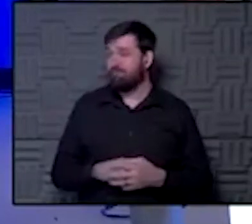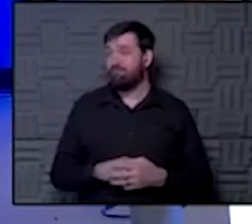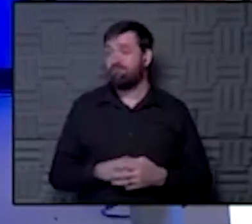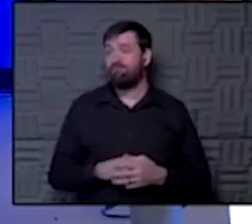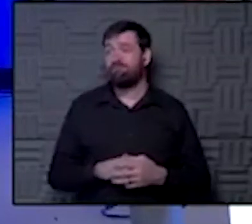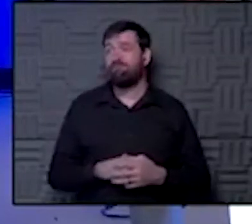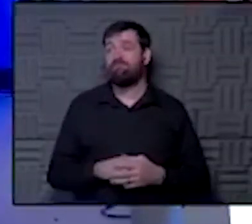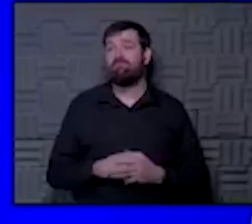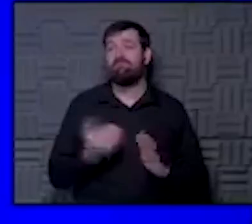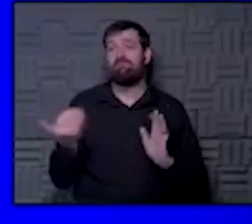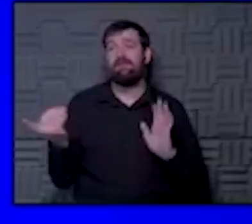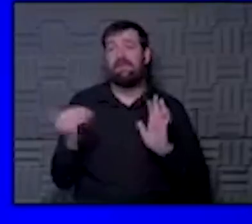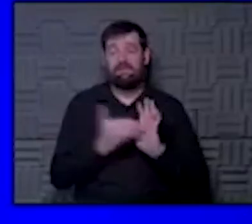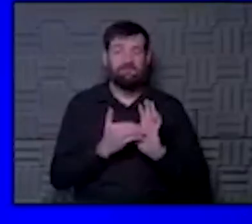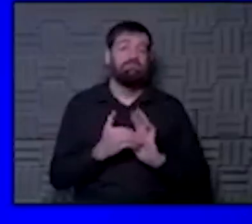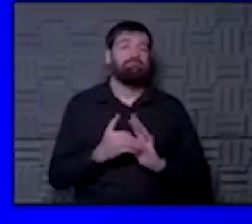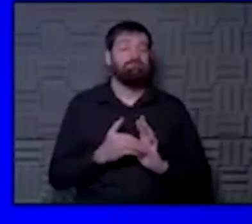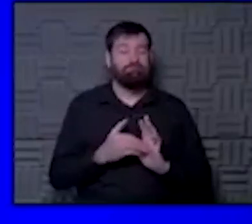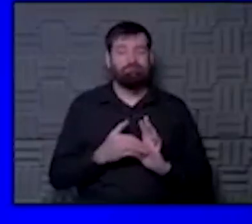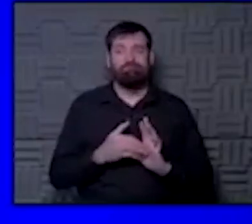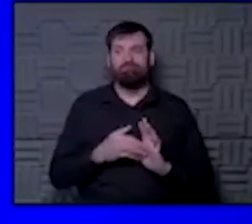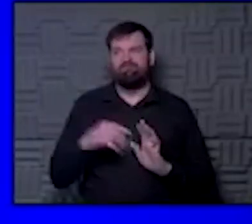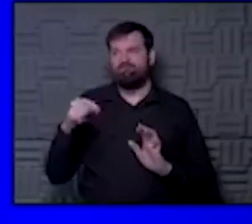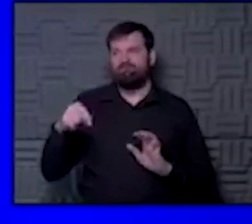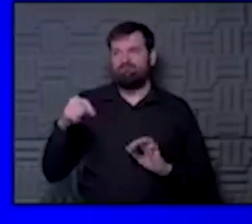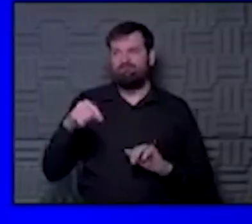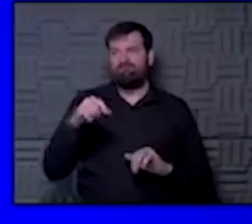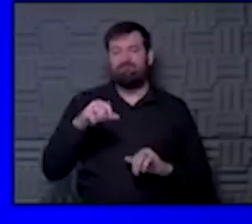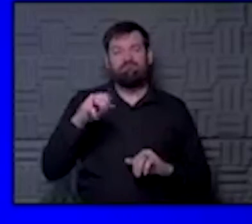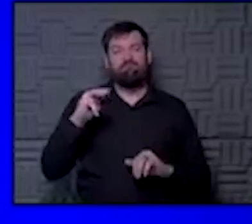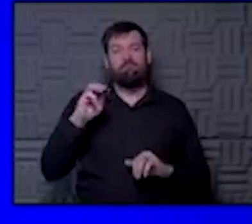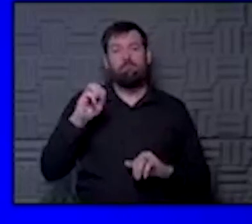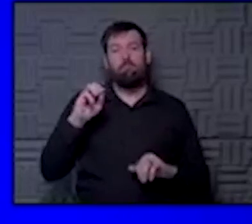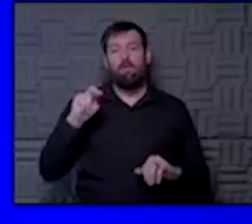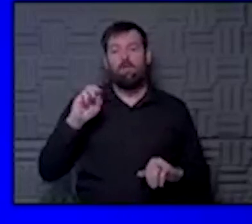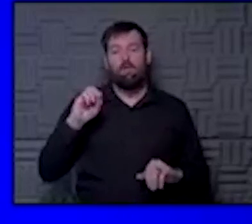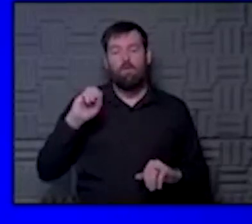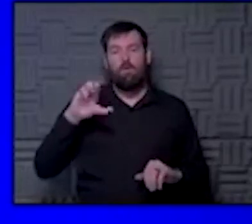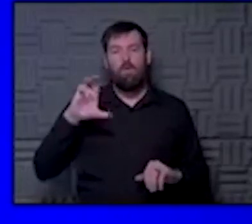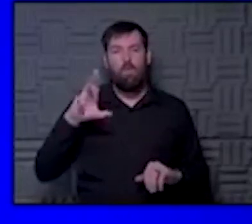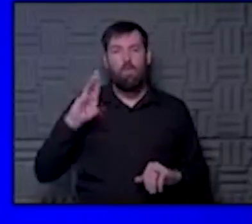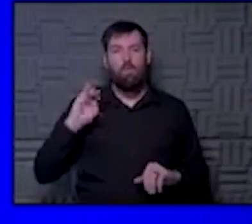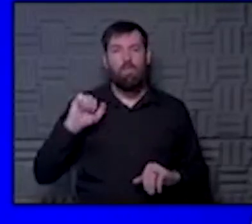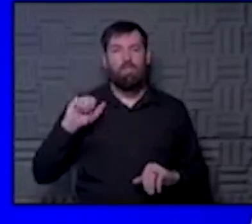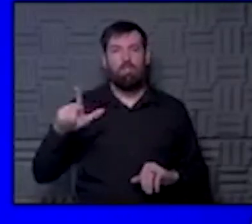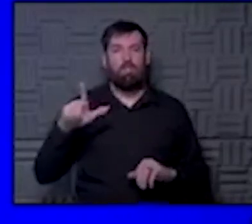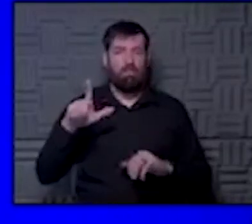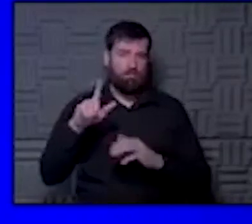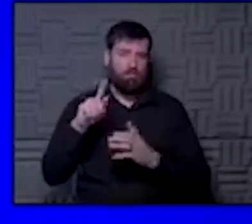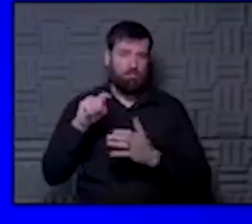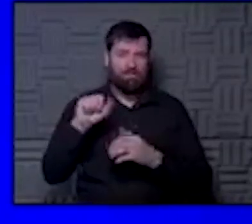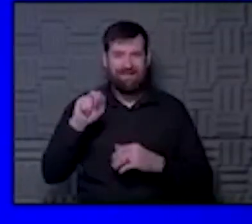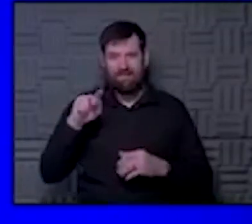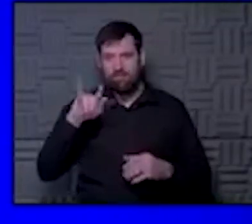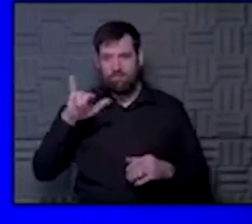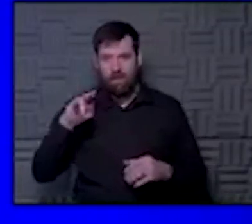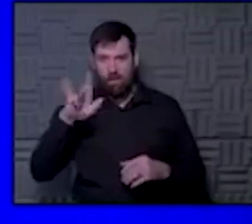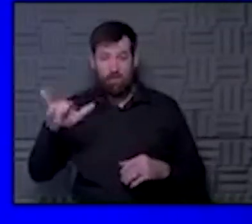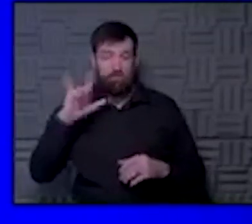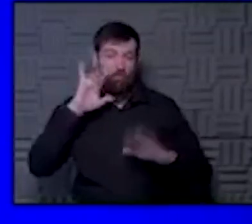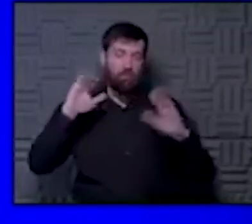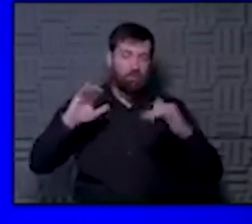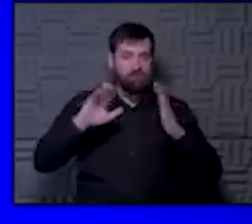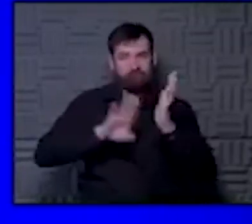Again, I think this is one of the other things, the monoclonal antibody, one of the other things that are hopefully putting us on the straightaway